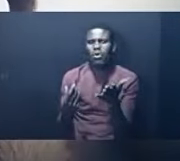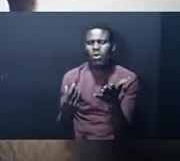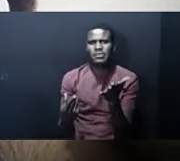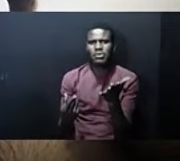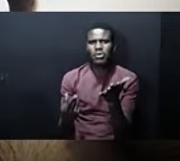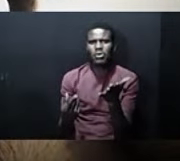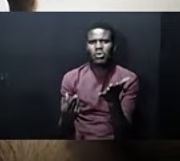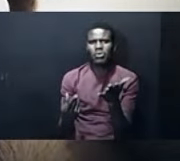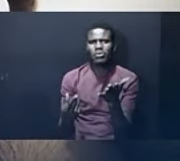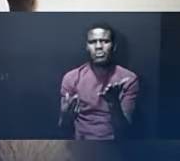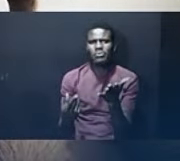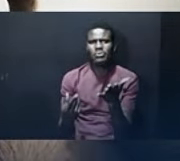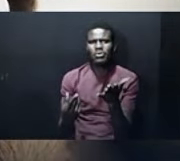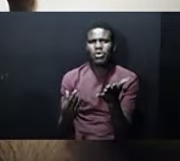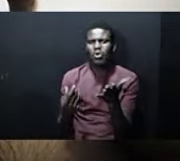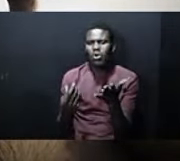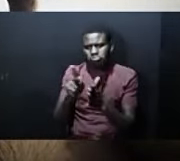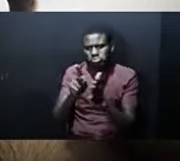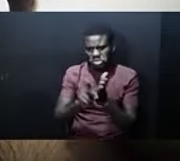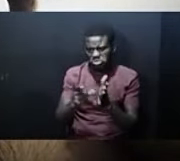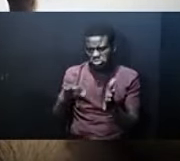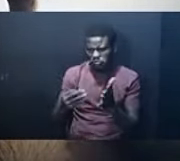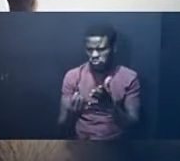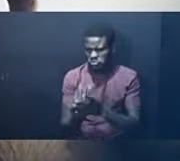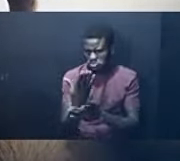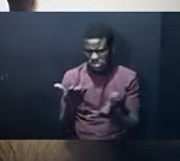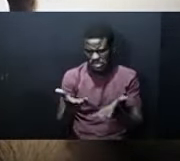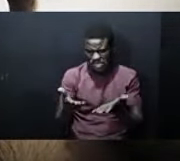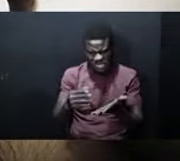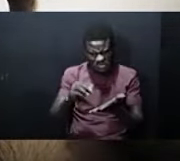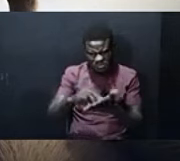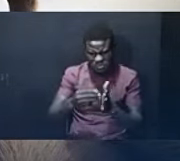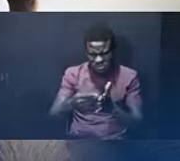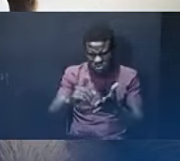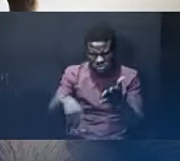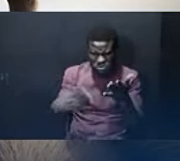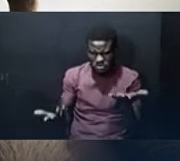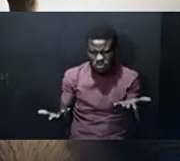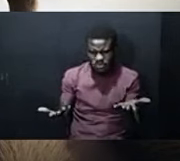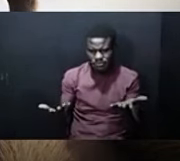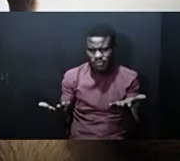So what are the principles of growth here? We see